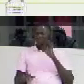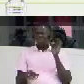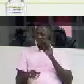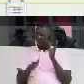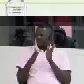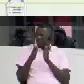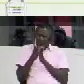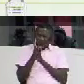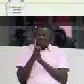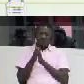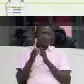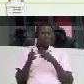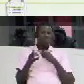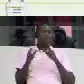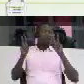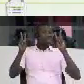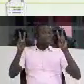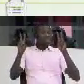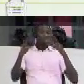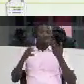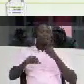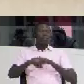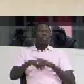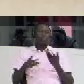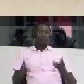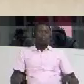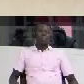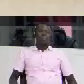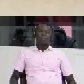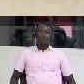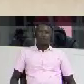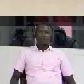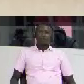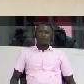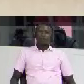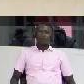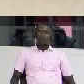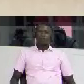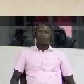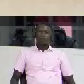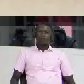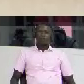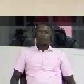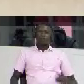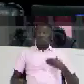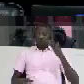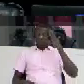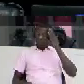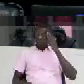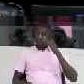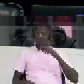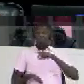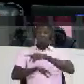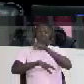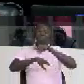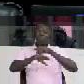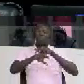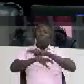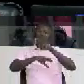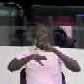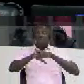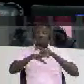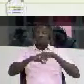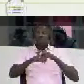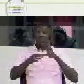to witness him to be present there, and I think he was very close to Yaya Jammeh. Do you know the nature of their relationship? Xam